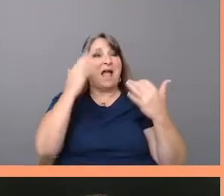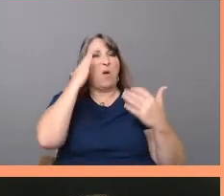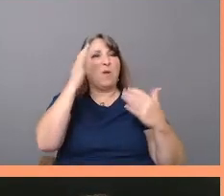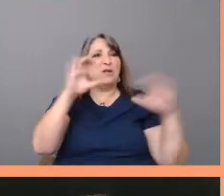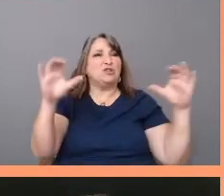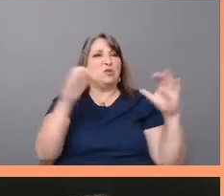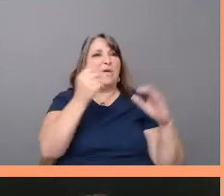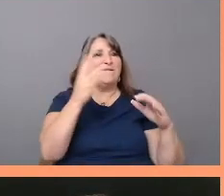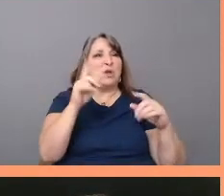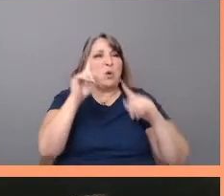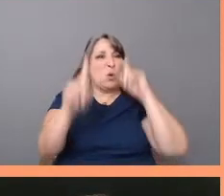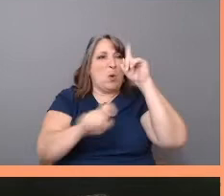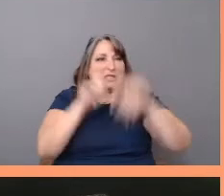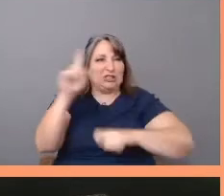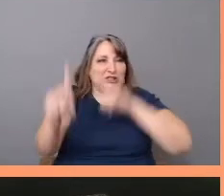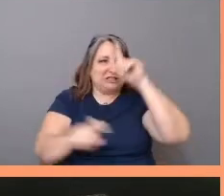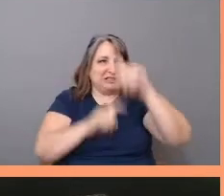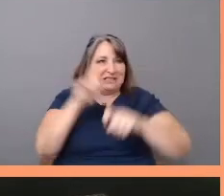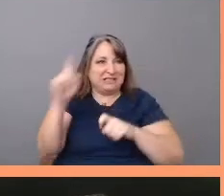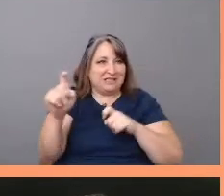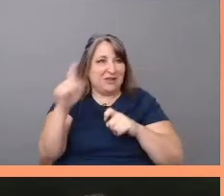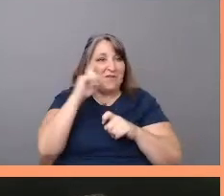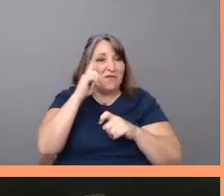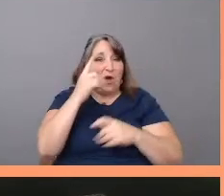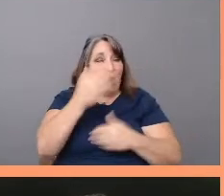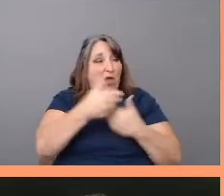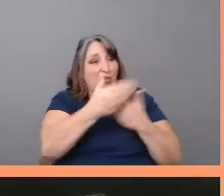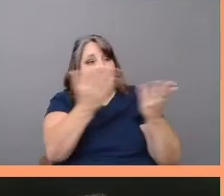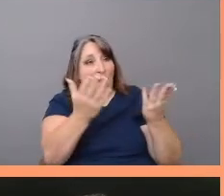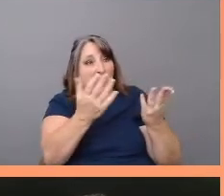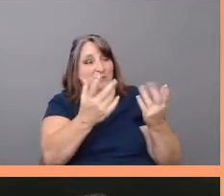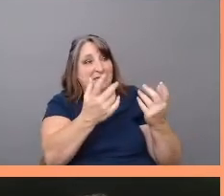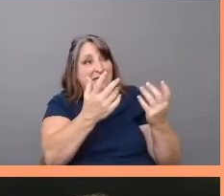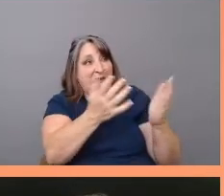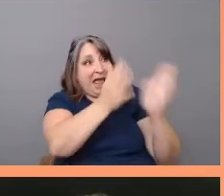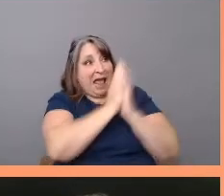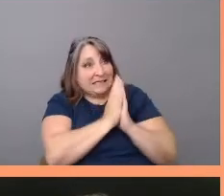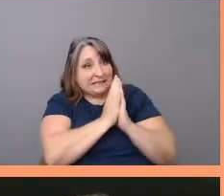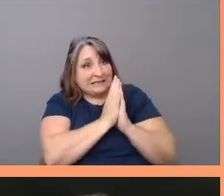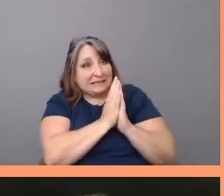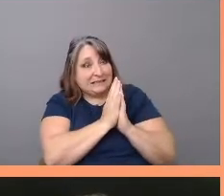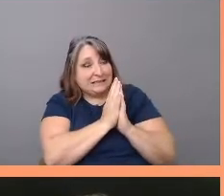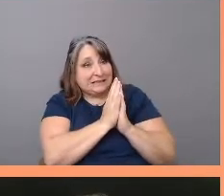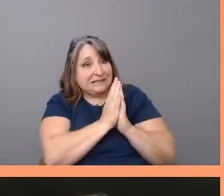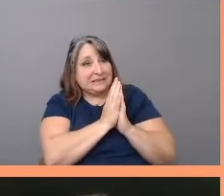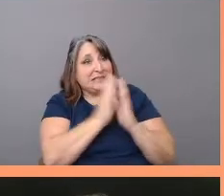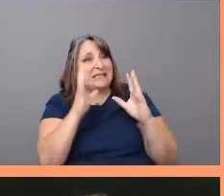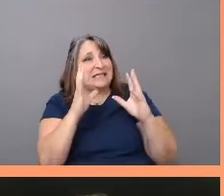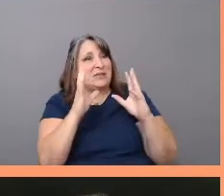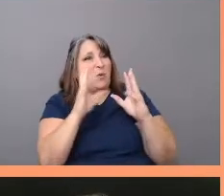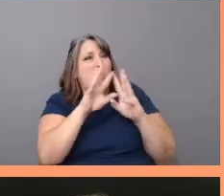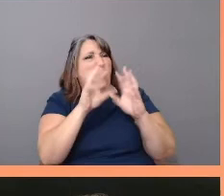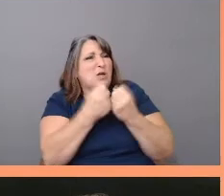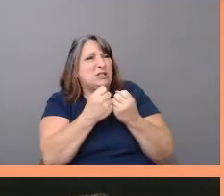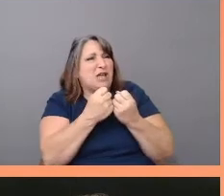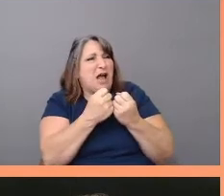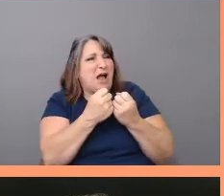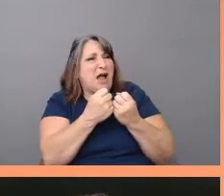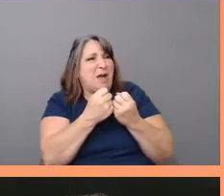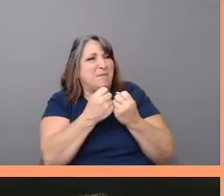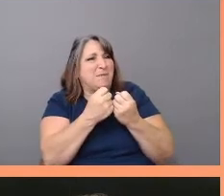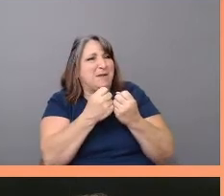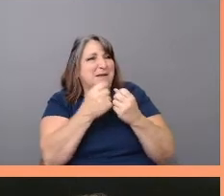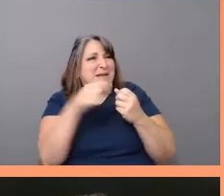here. And for those of you who've been asking, the session that they're referring to, the workshop that this group is going to